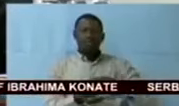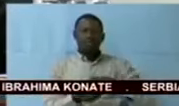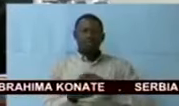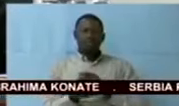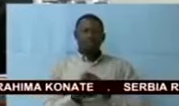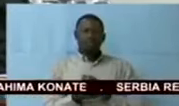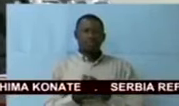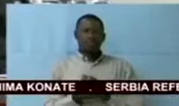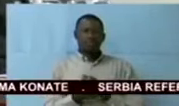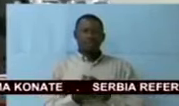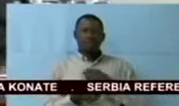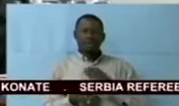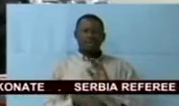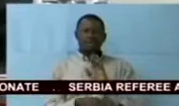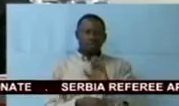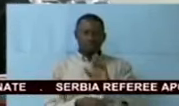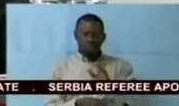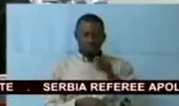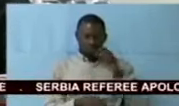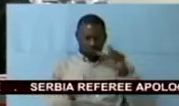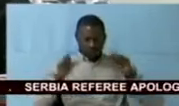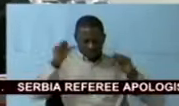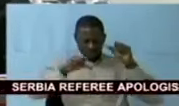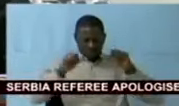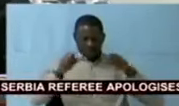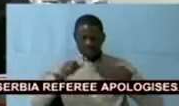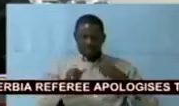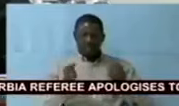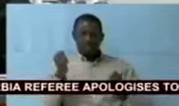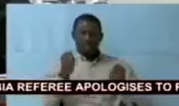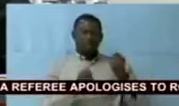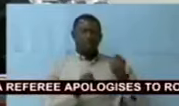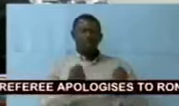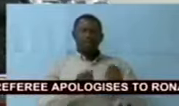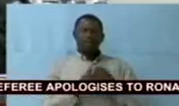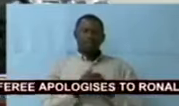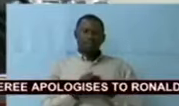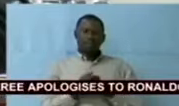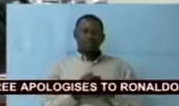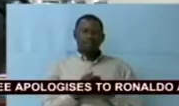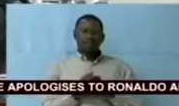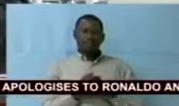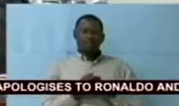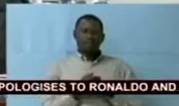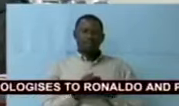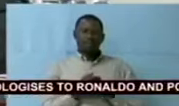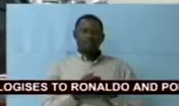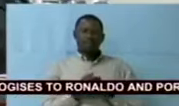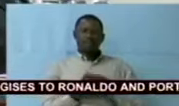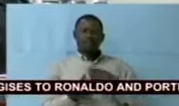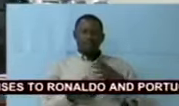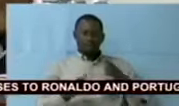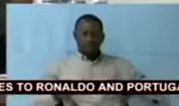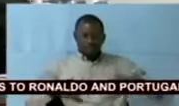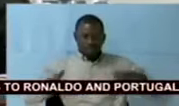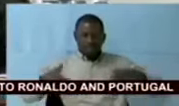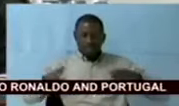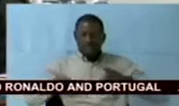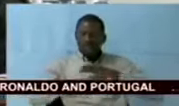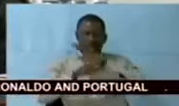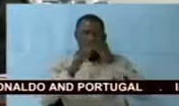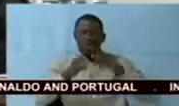fintita Banjulu. And stopped to check my car. Lota purka namoto jube. My tires, bolts were all